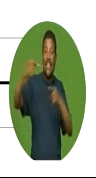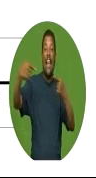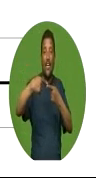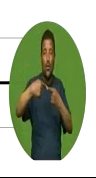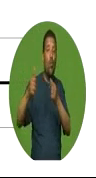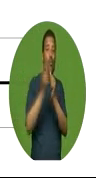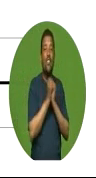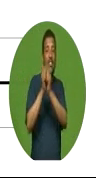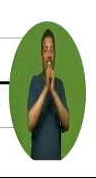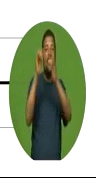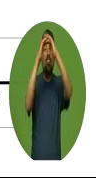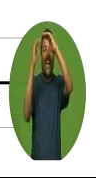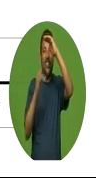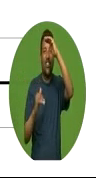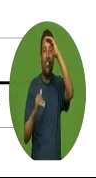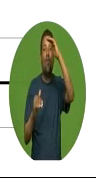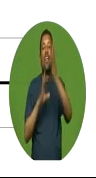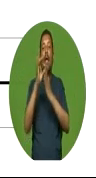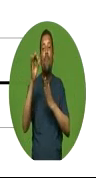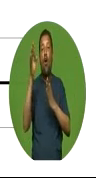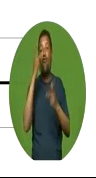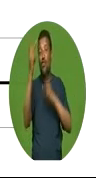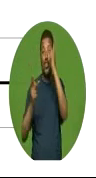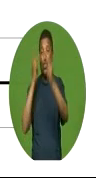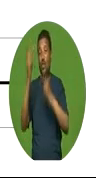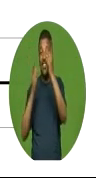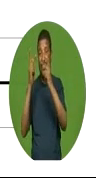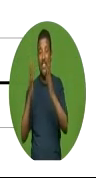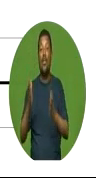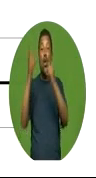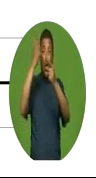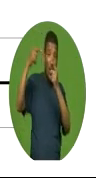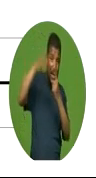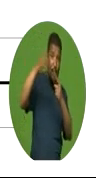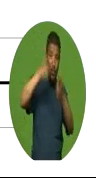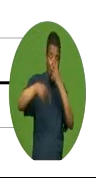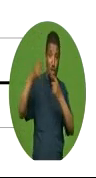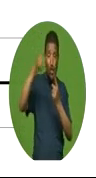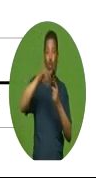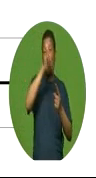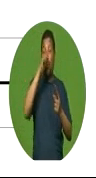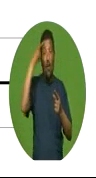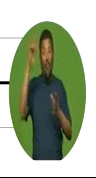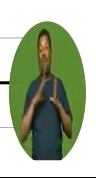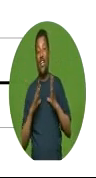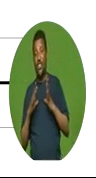link with the reduction in the number of tourists who came to Ethiopia for vacation.